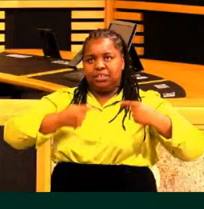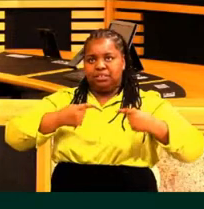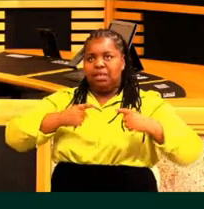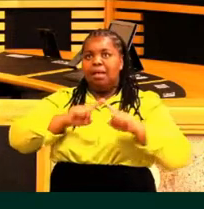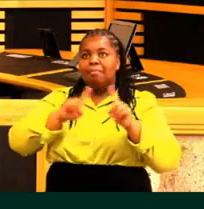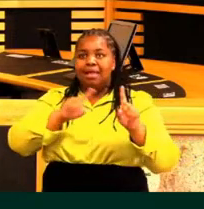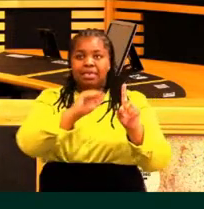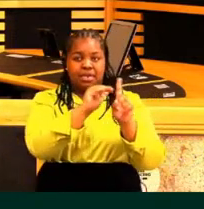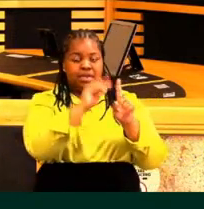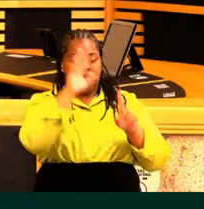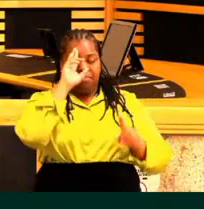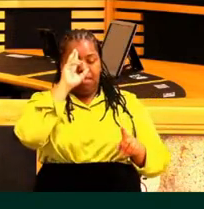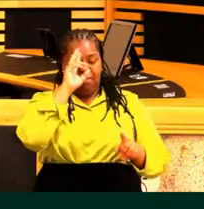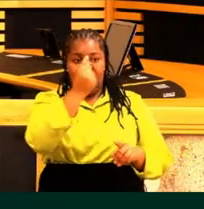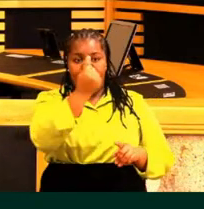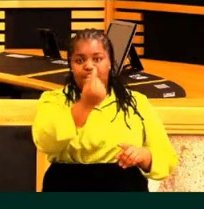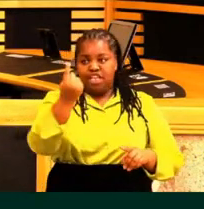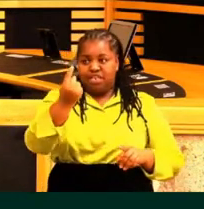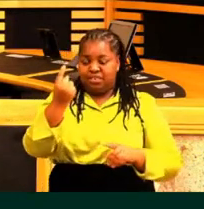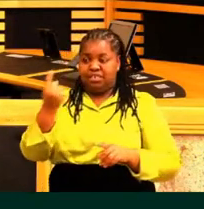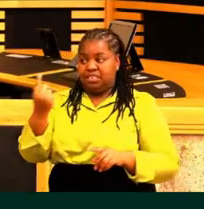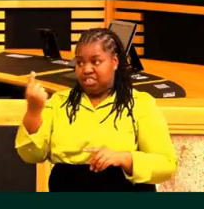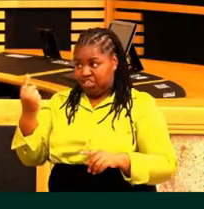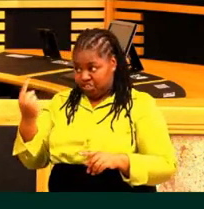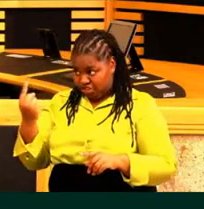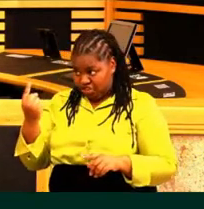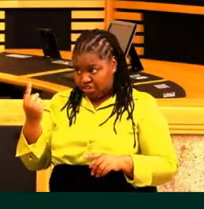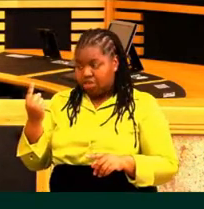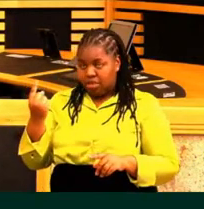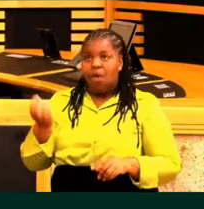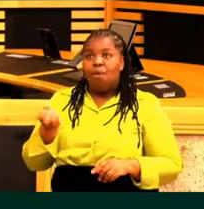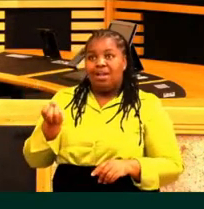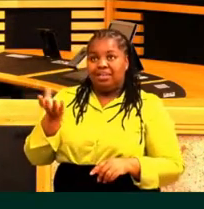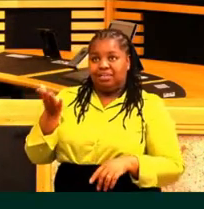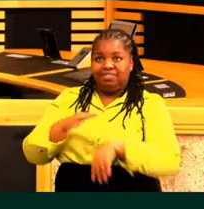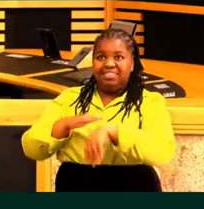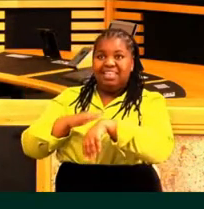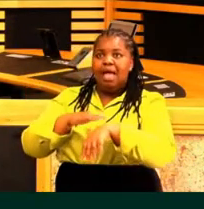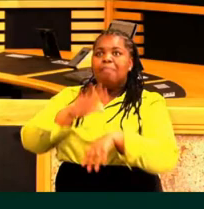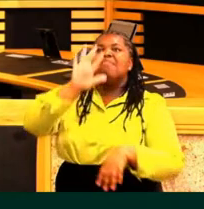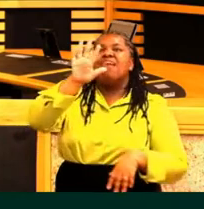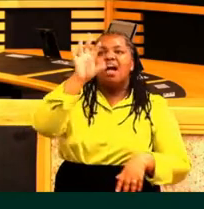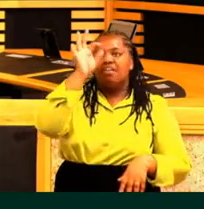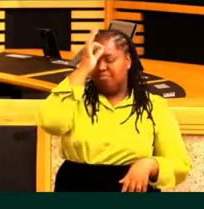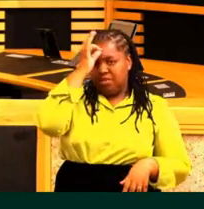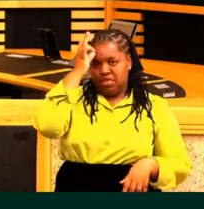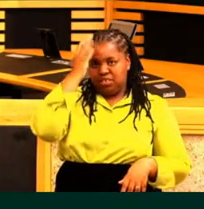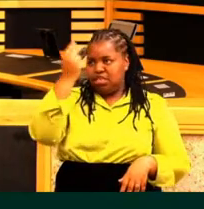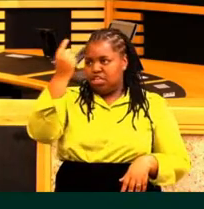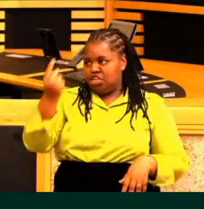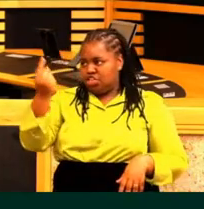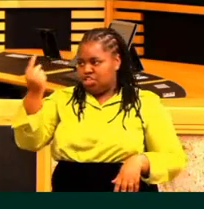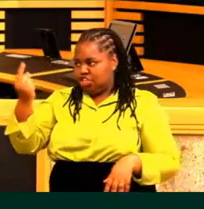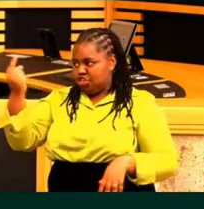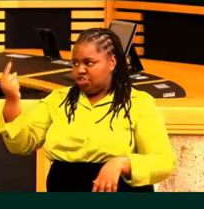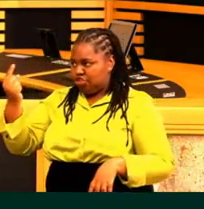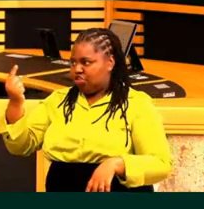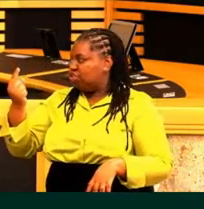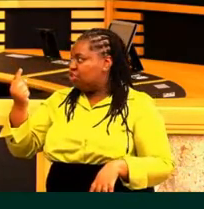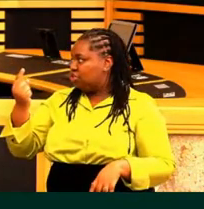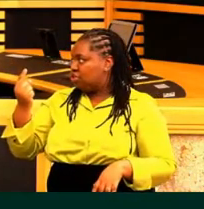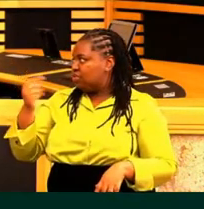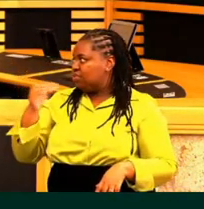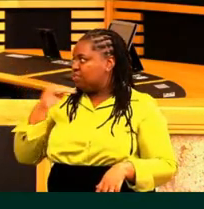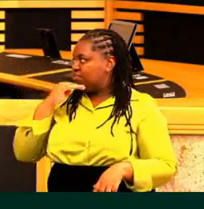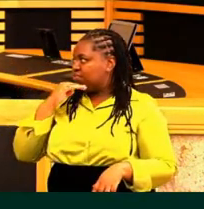honorable members that each district of Metro has been allocated five minutes each per order that is